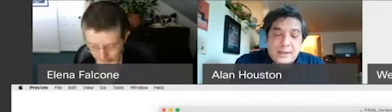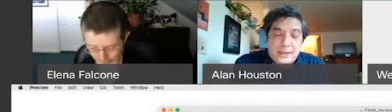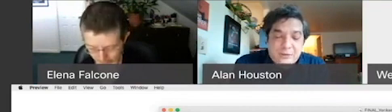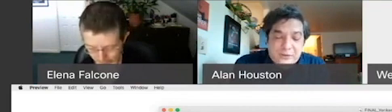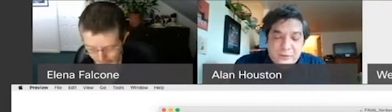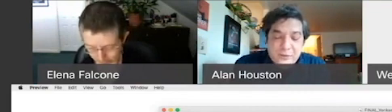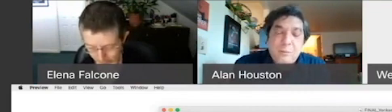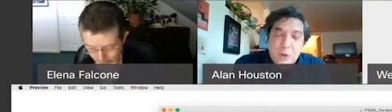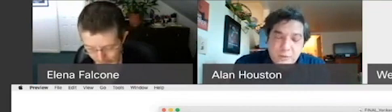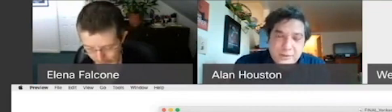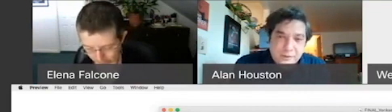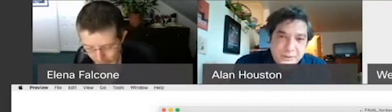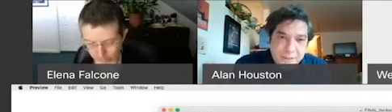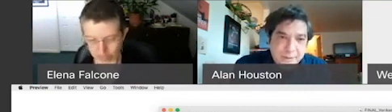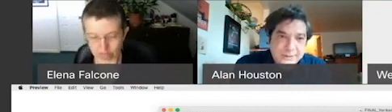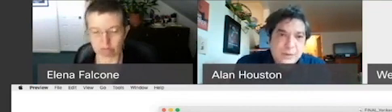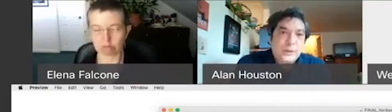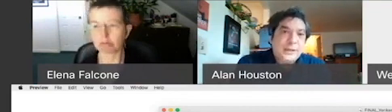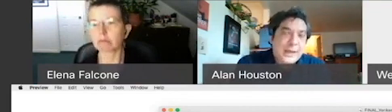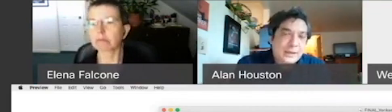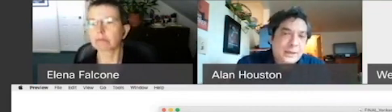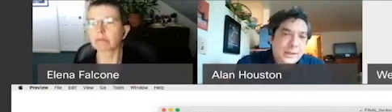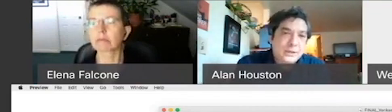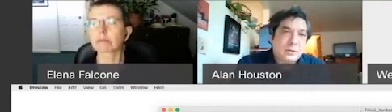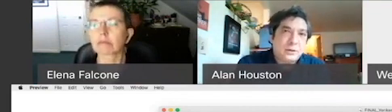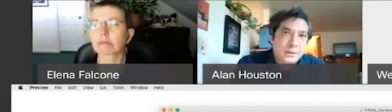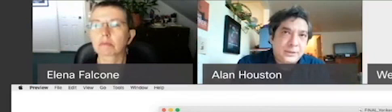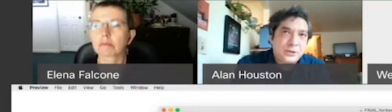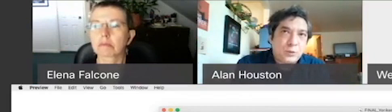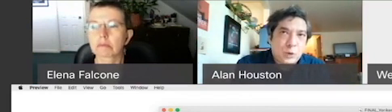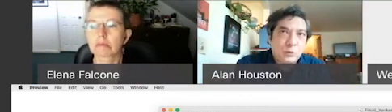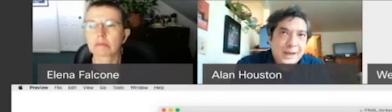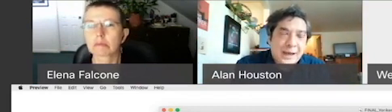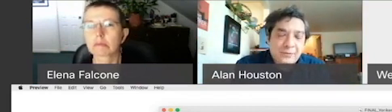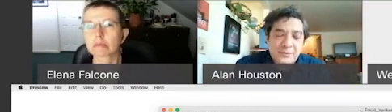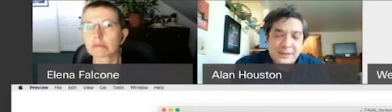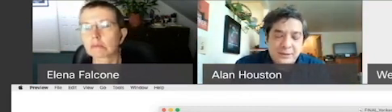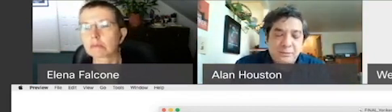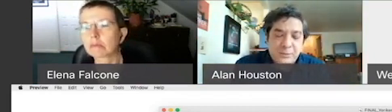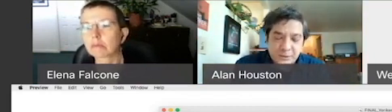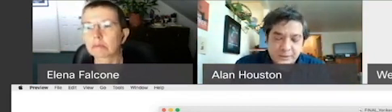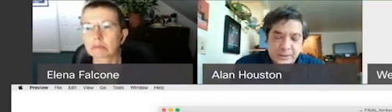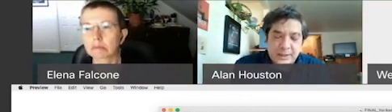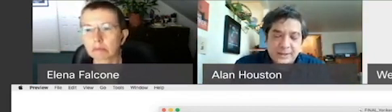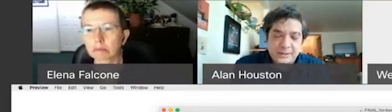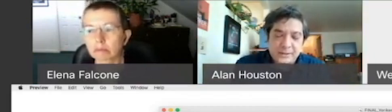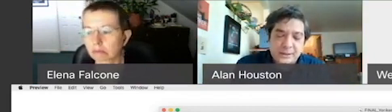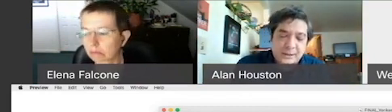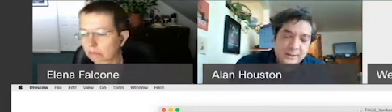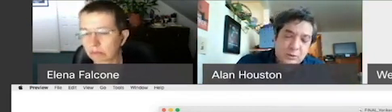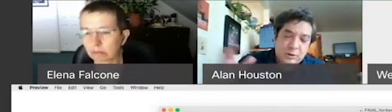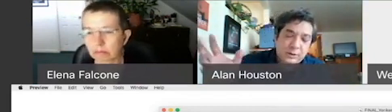For the moment, the materials that we can lend are limited to what we have in the building, as